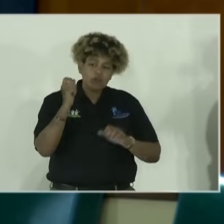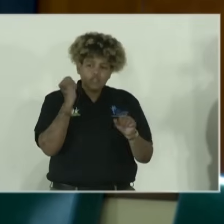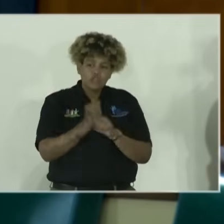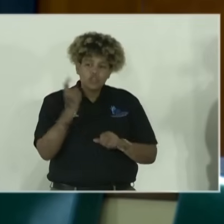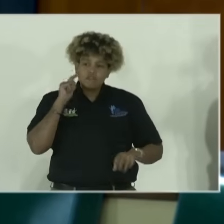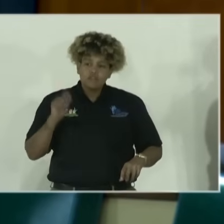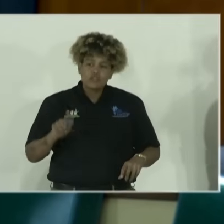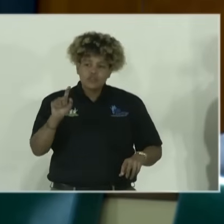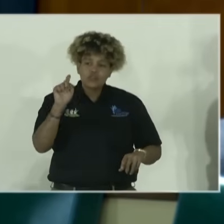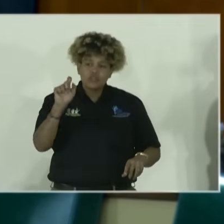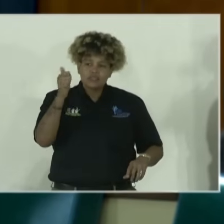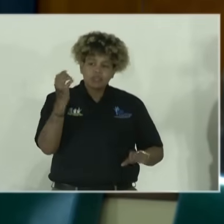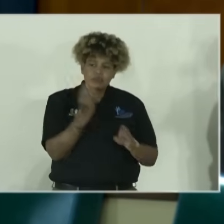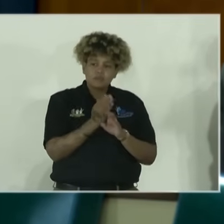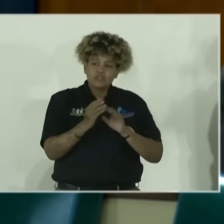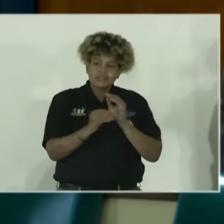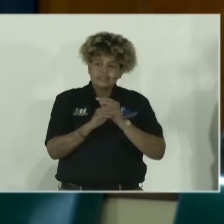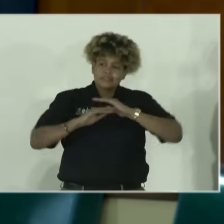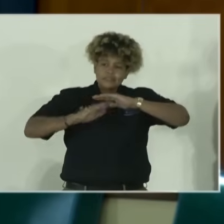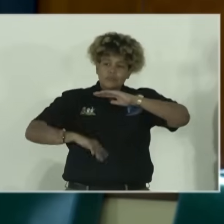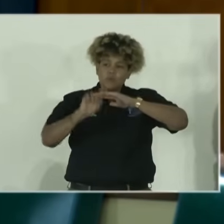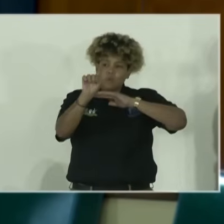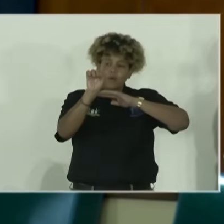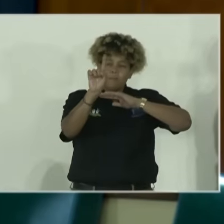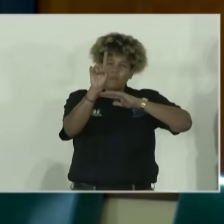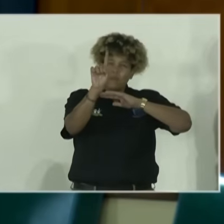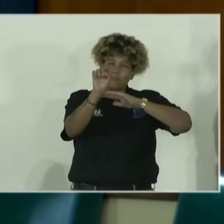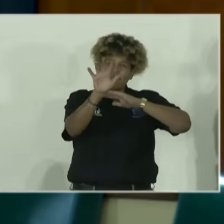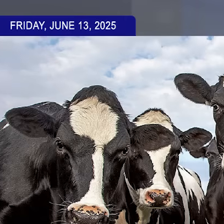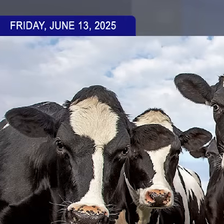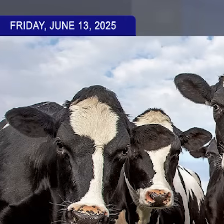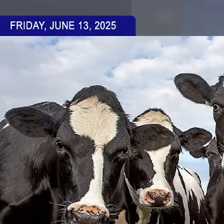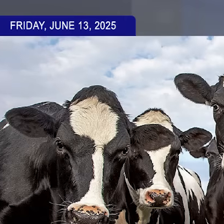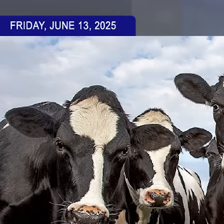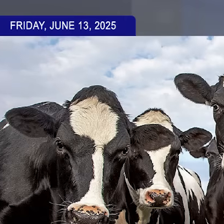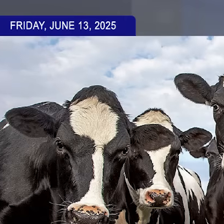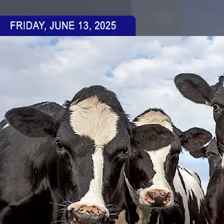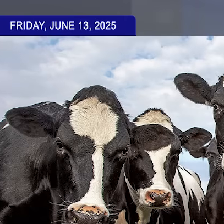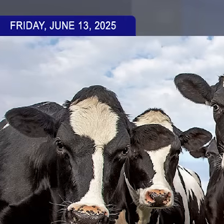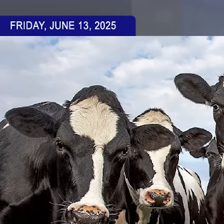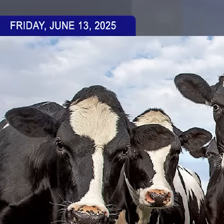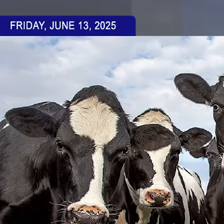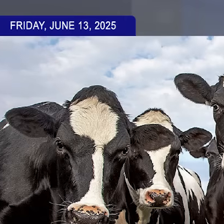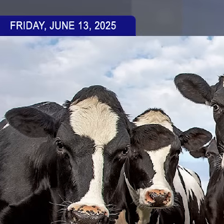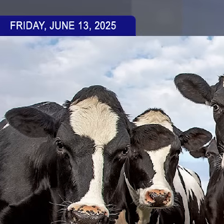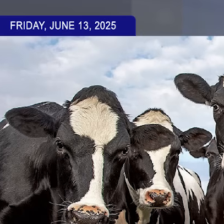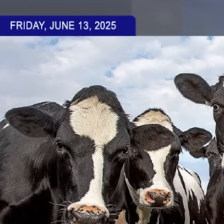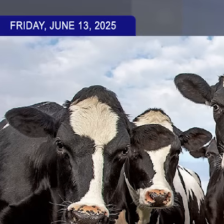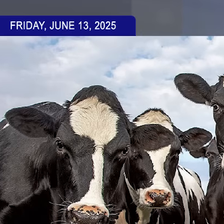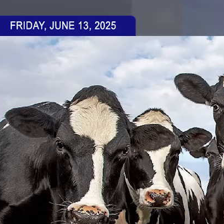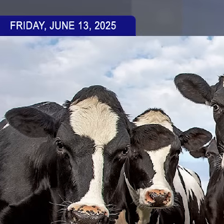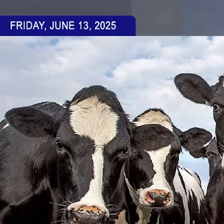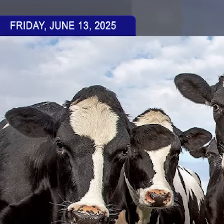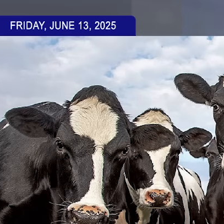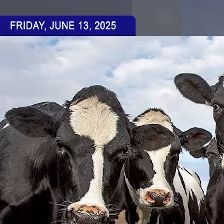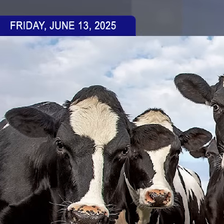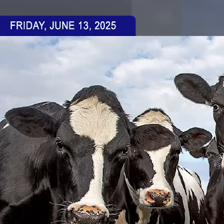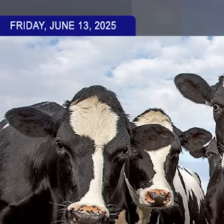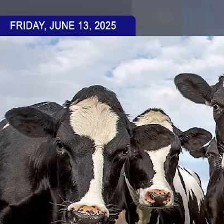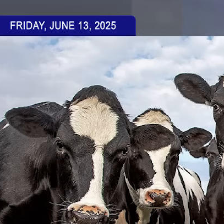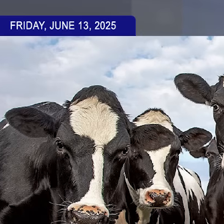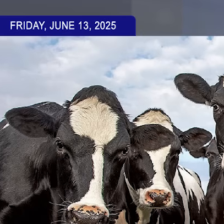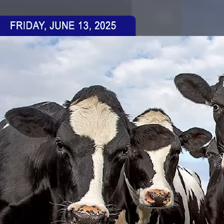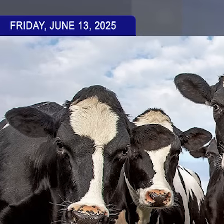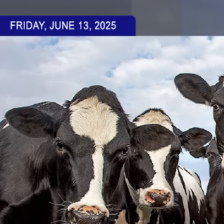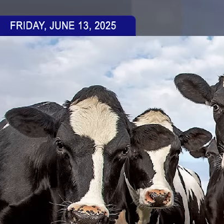for these 110 buses is a little under $1.5 billion. Jamaica's dairy industry is set to be